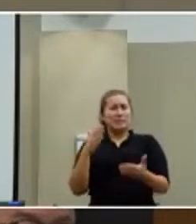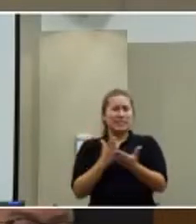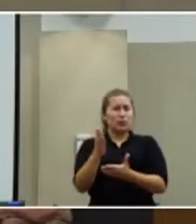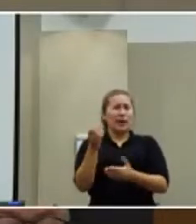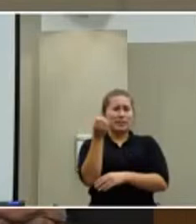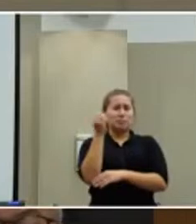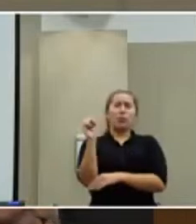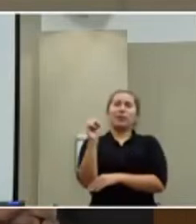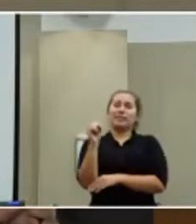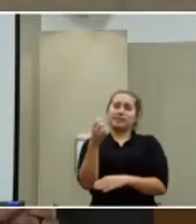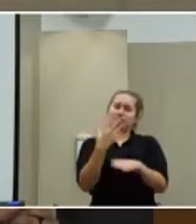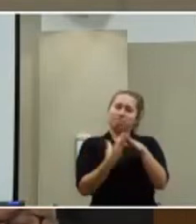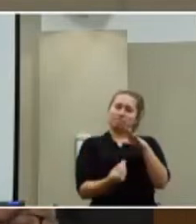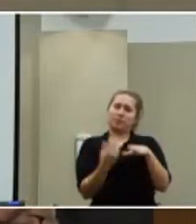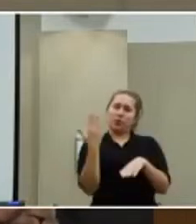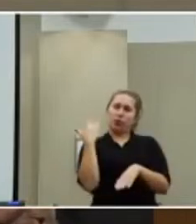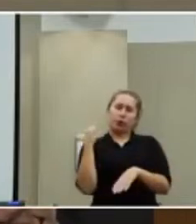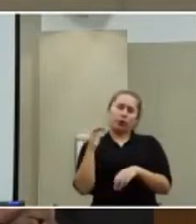this year.